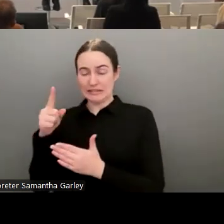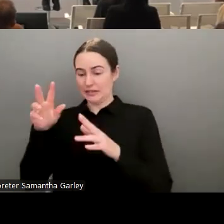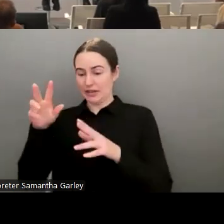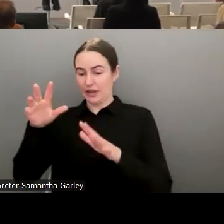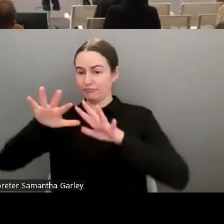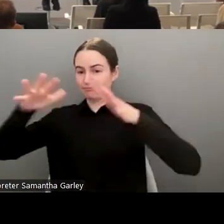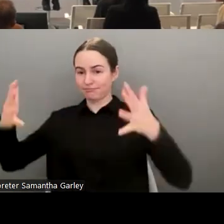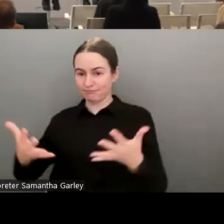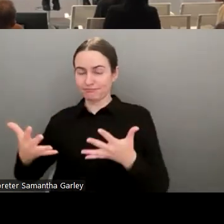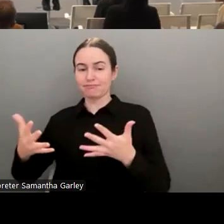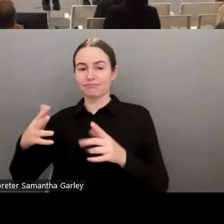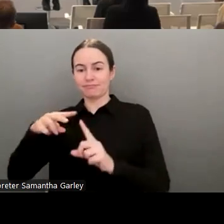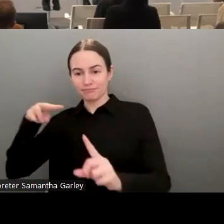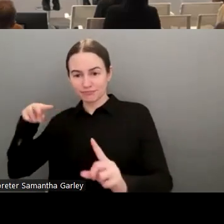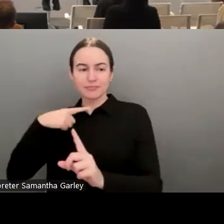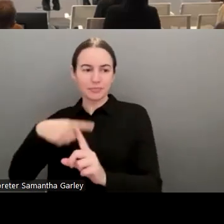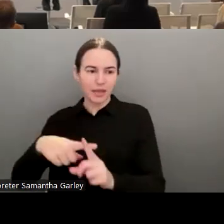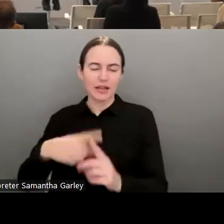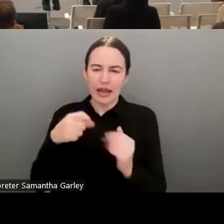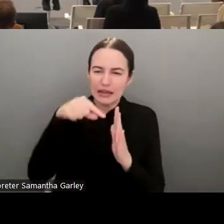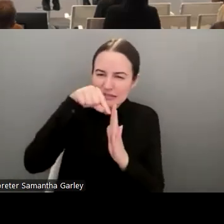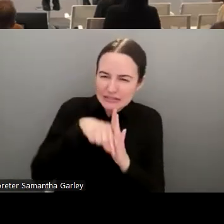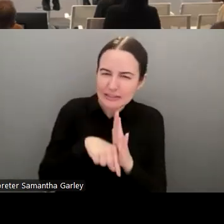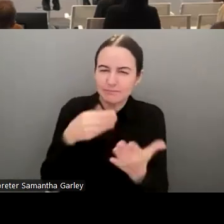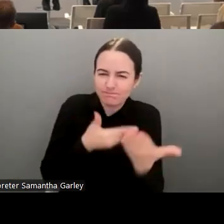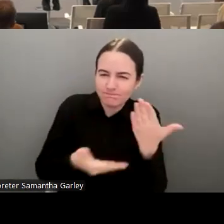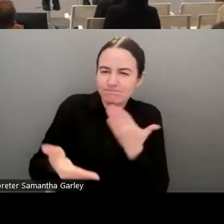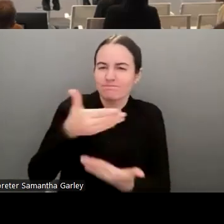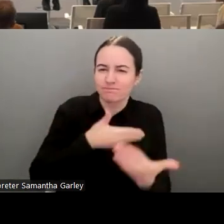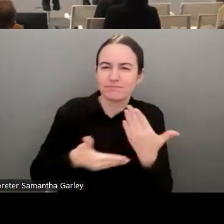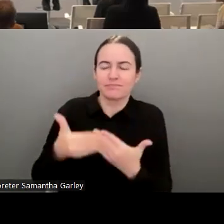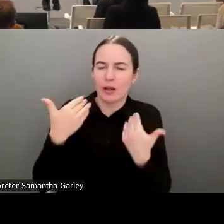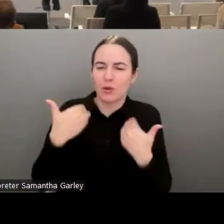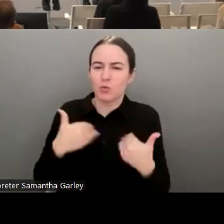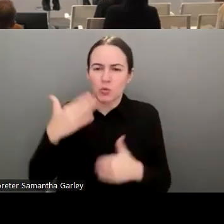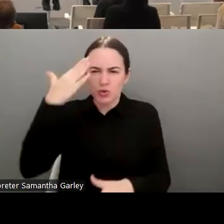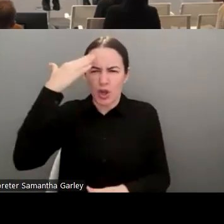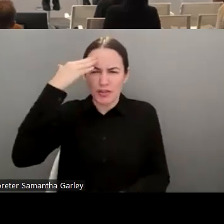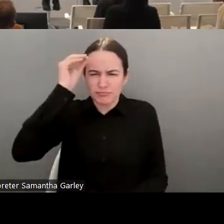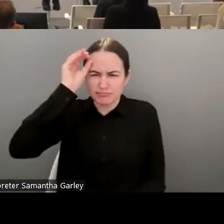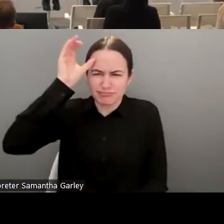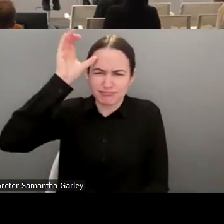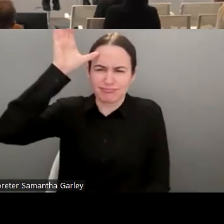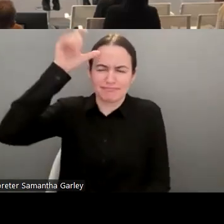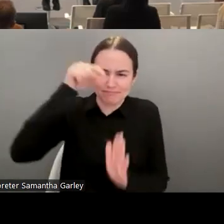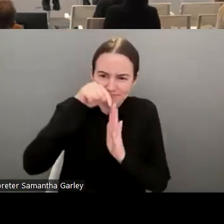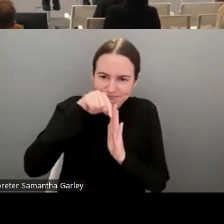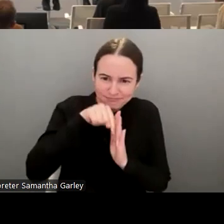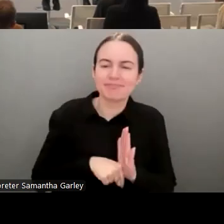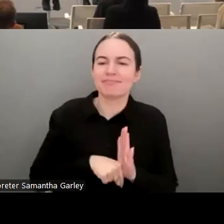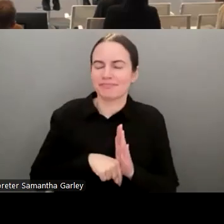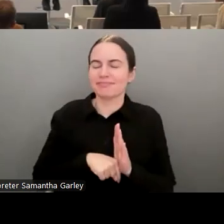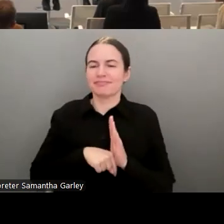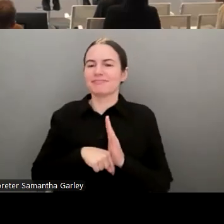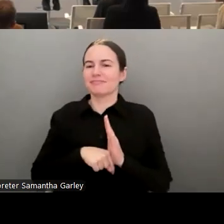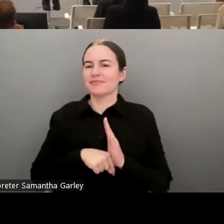through the discussions, like meaningful discussions we have, it's actually deepening the knowledge which we commonly share. So I